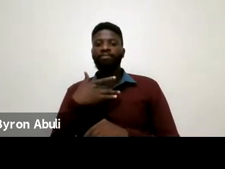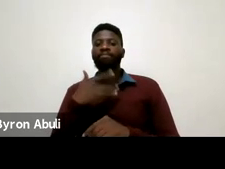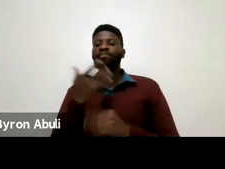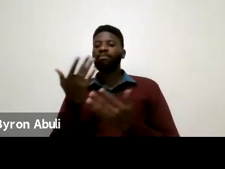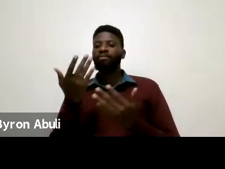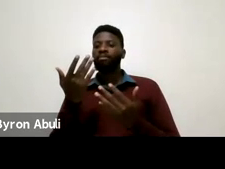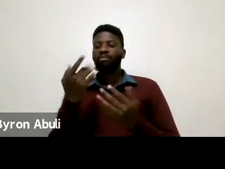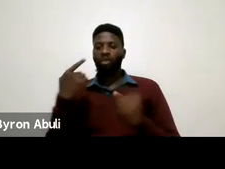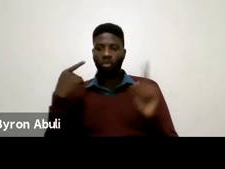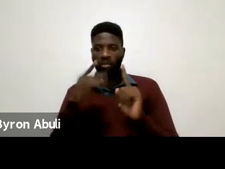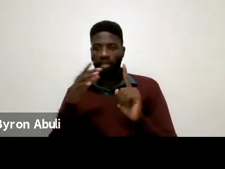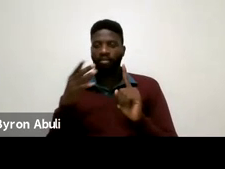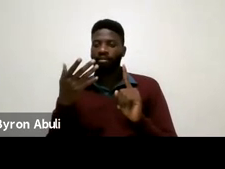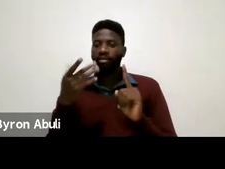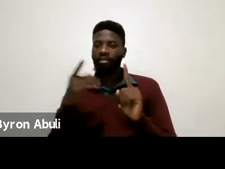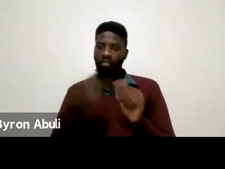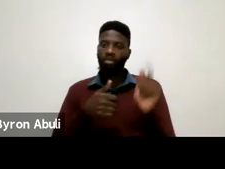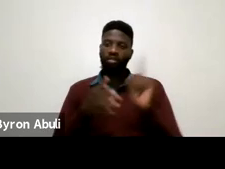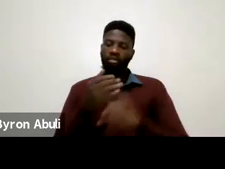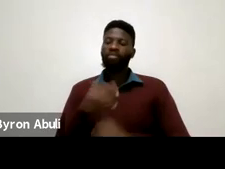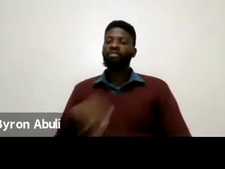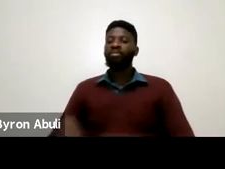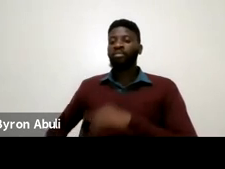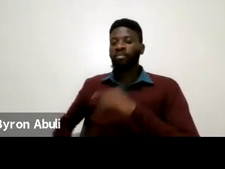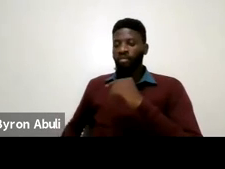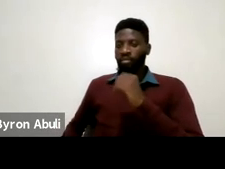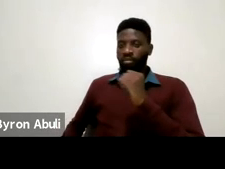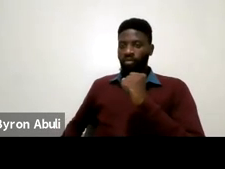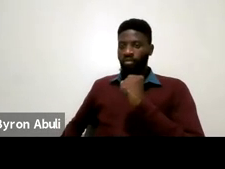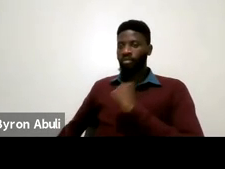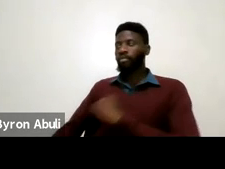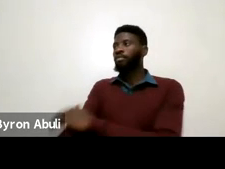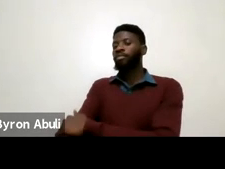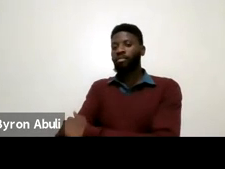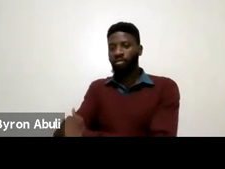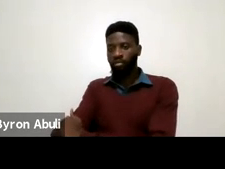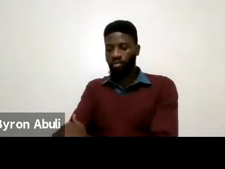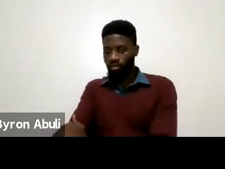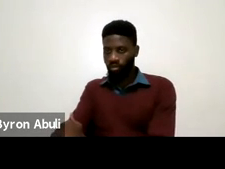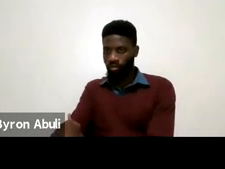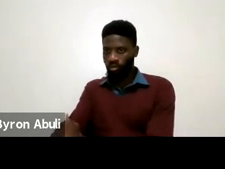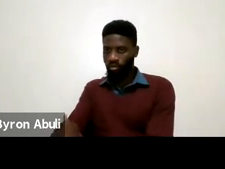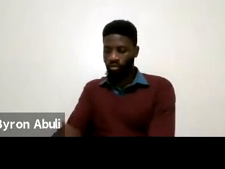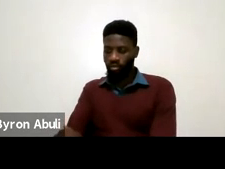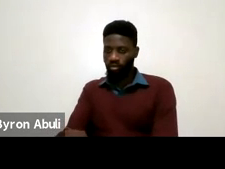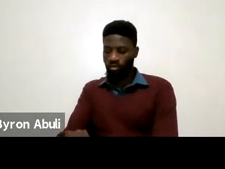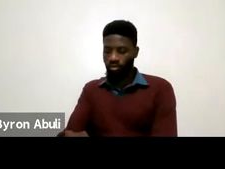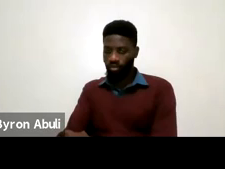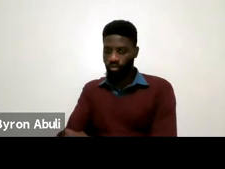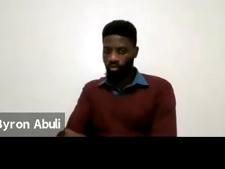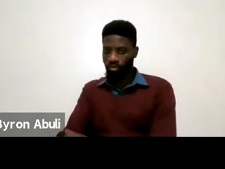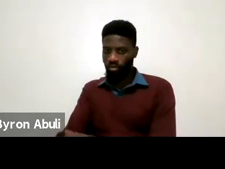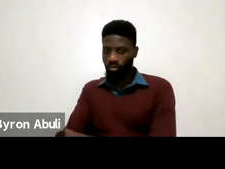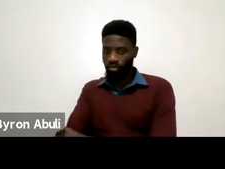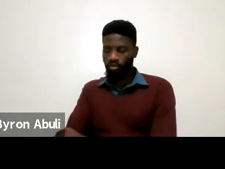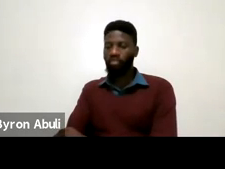of your goal. Thank you so much. I have liked that too, because it has brought another idea. The